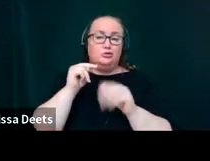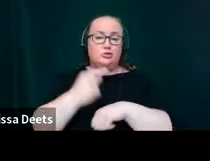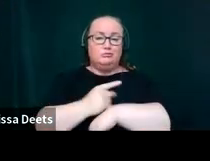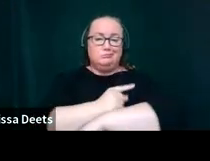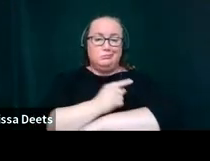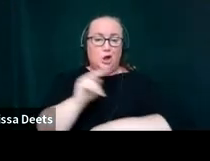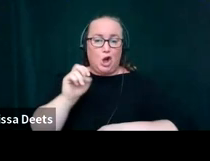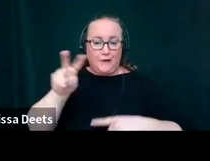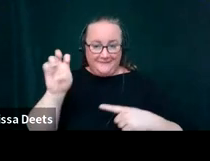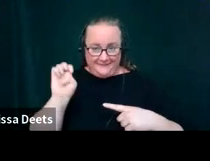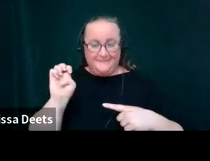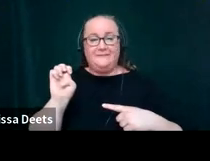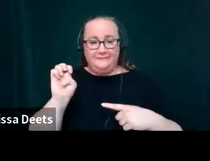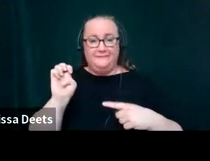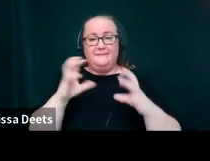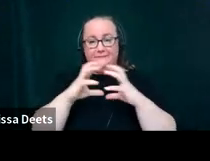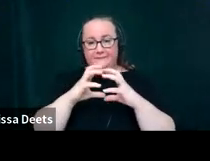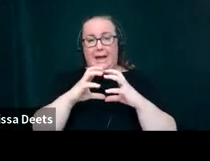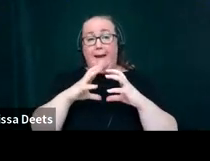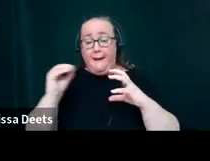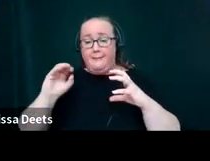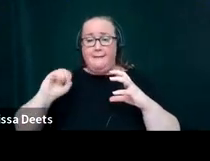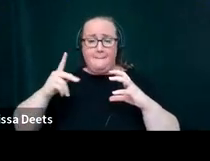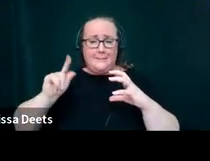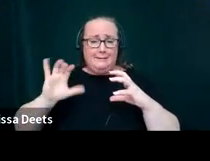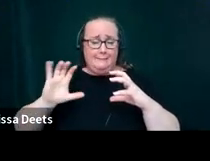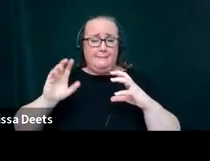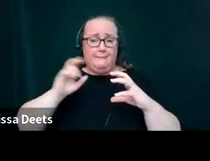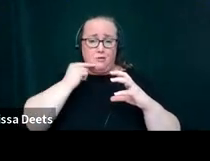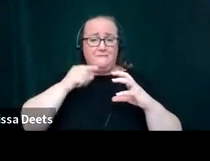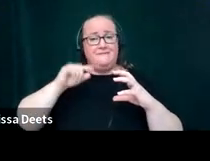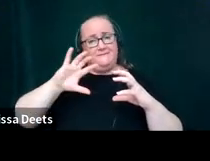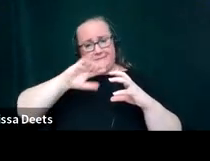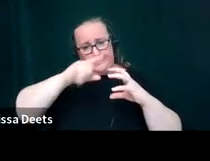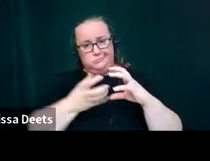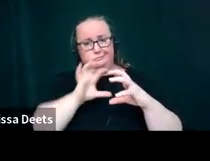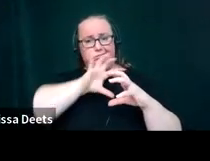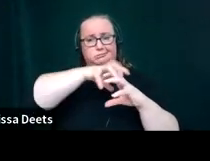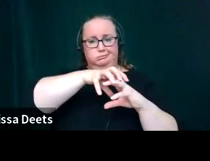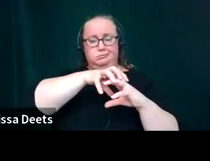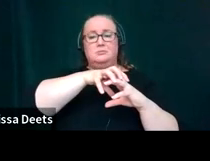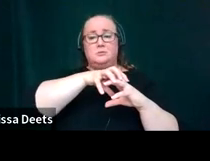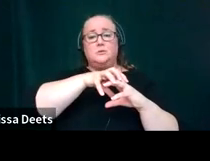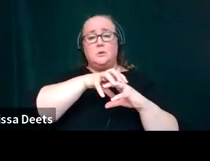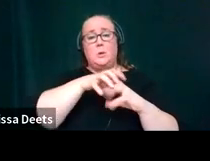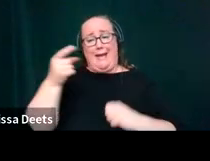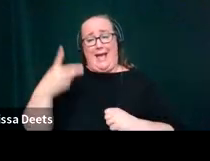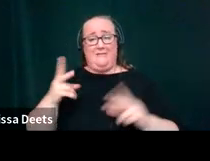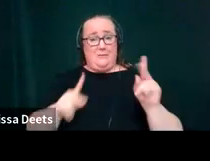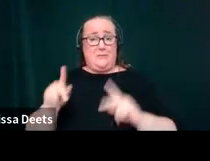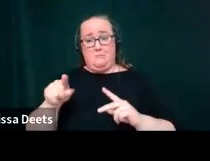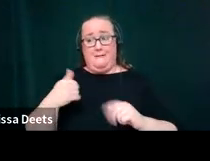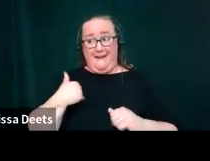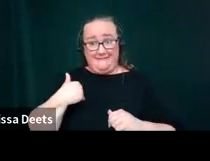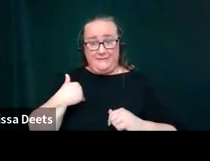optic nerve. And I want to tell you that glaucoma is often undiagnosed. About half of those people who have glaucoma actually don't know that